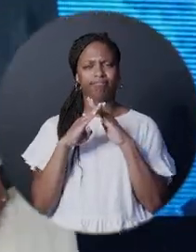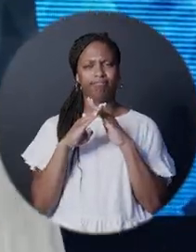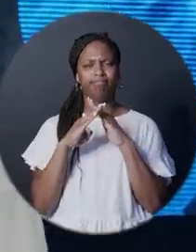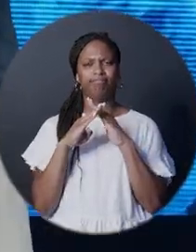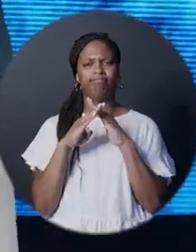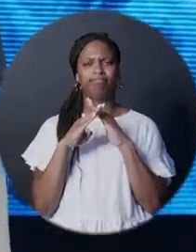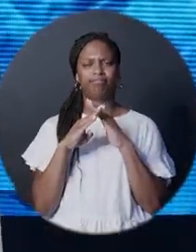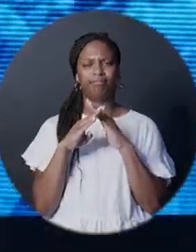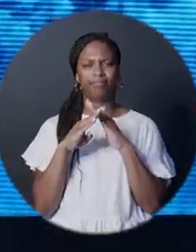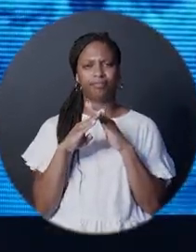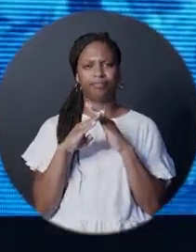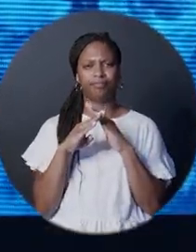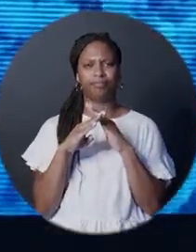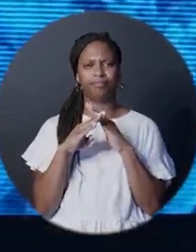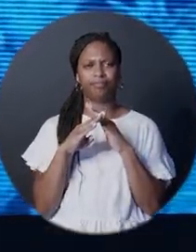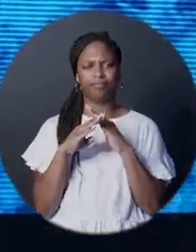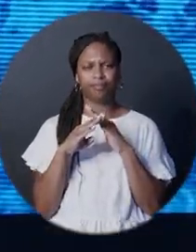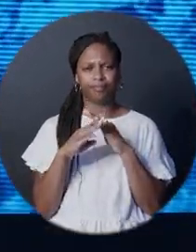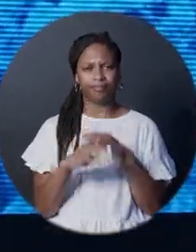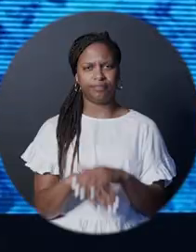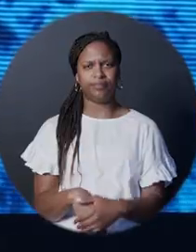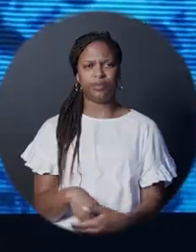that you just blocked it.